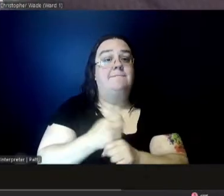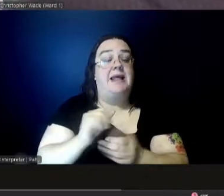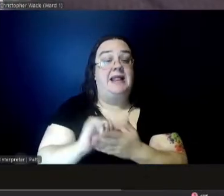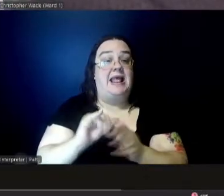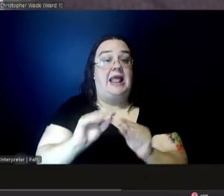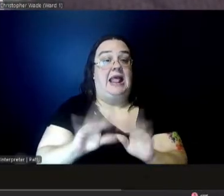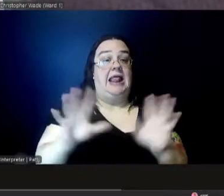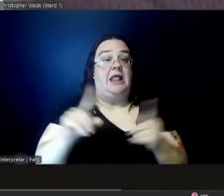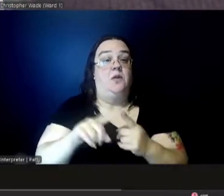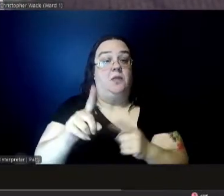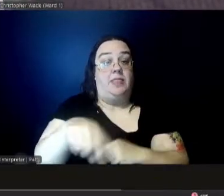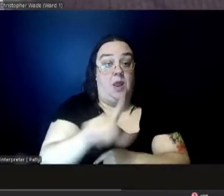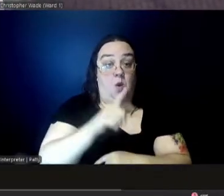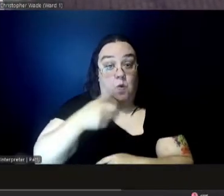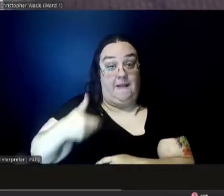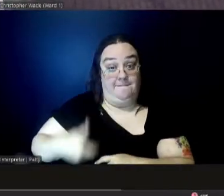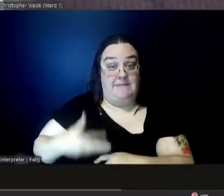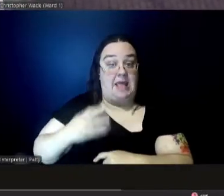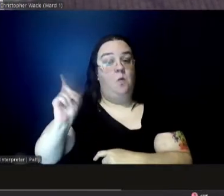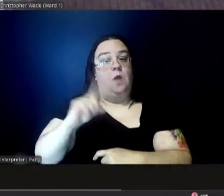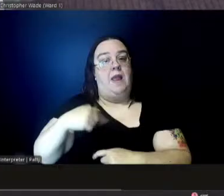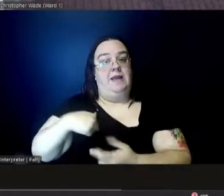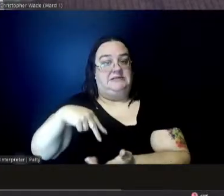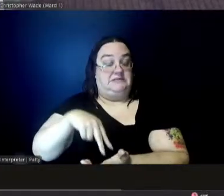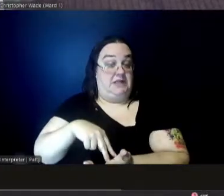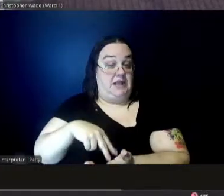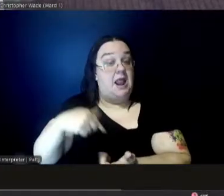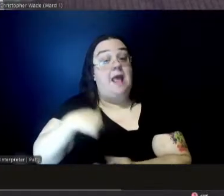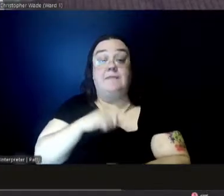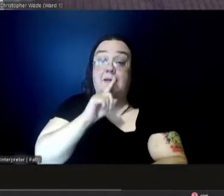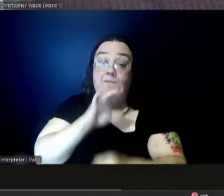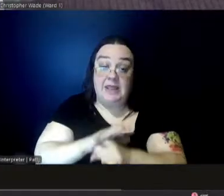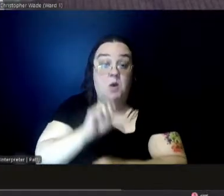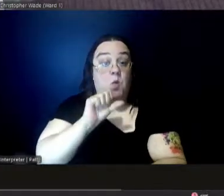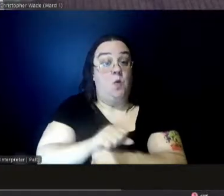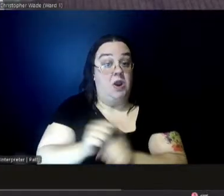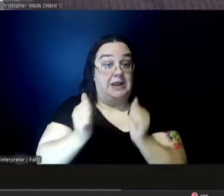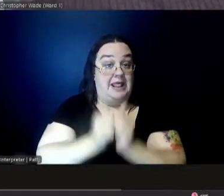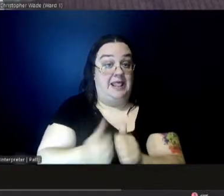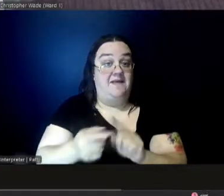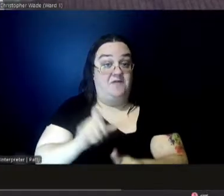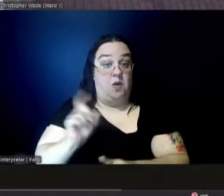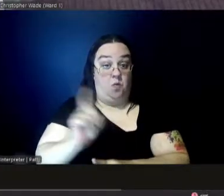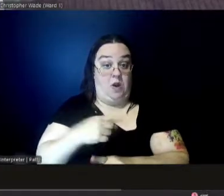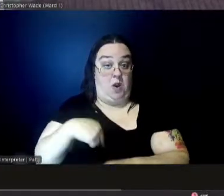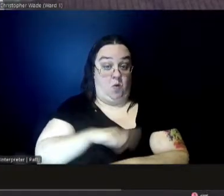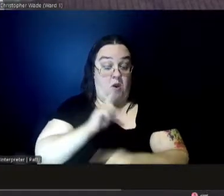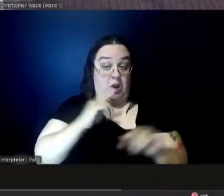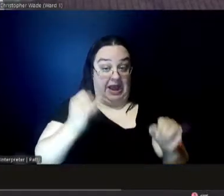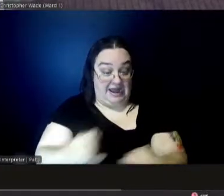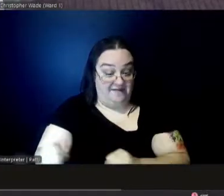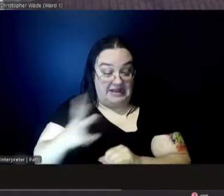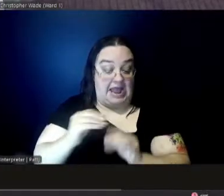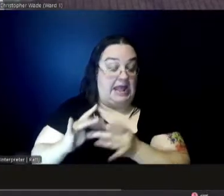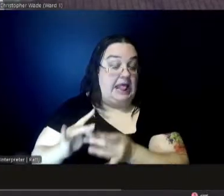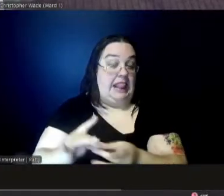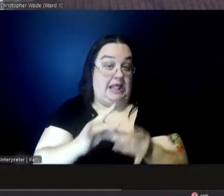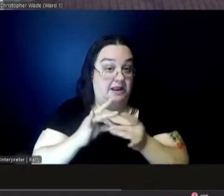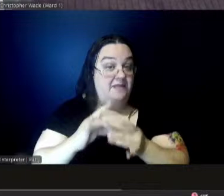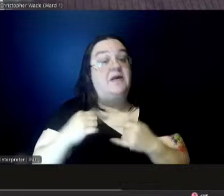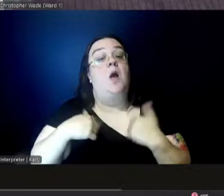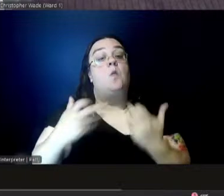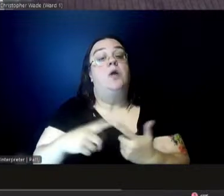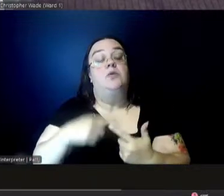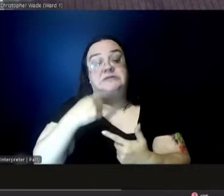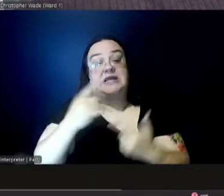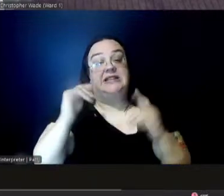them who I am and where I stand. I am committed to working together from where we are individually and collectively, and I want to say the same